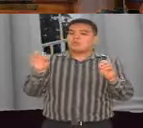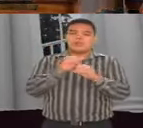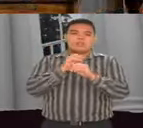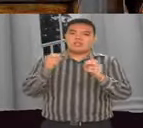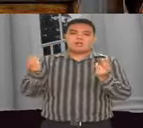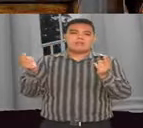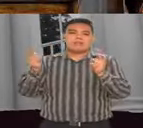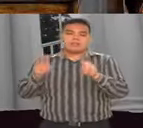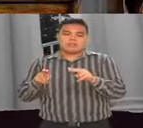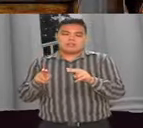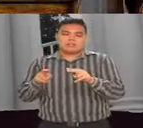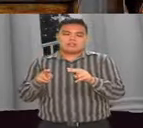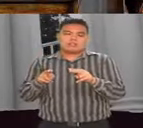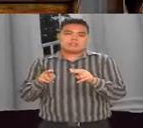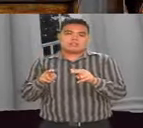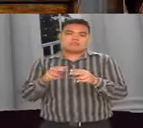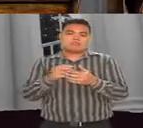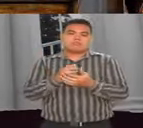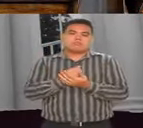mahitabo.